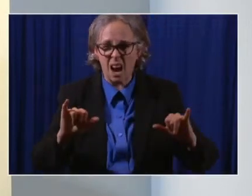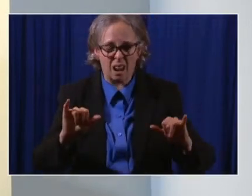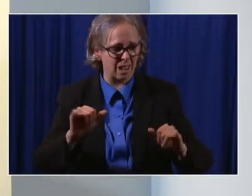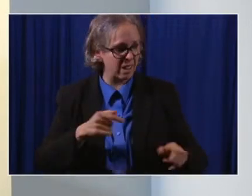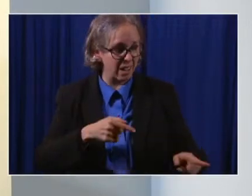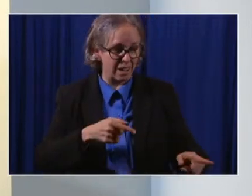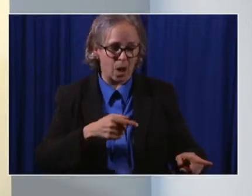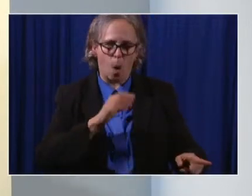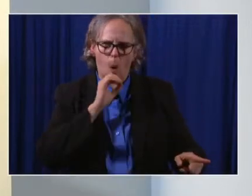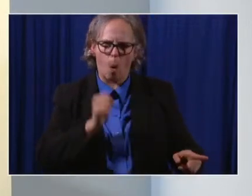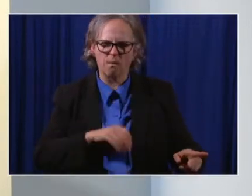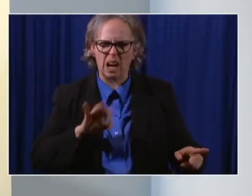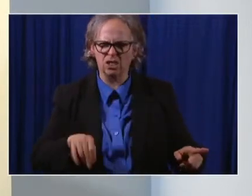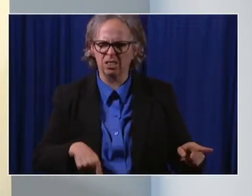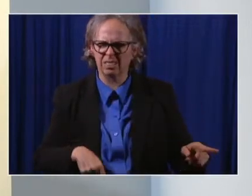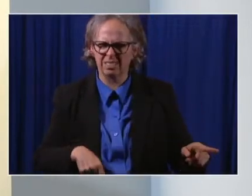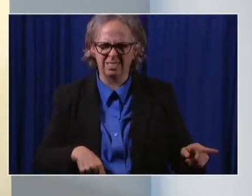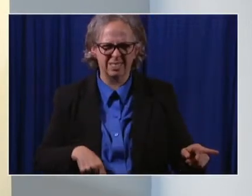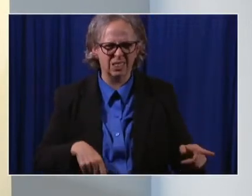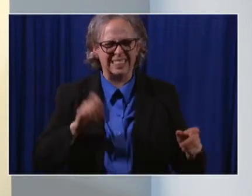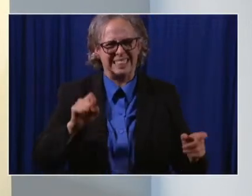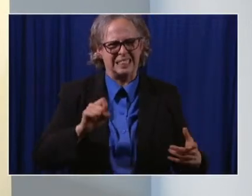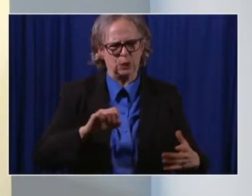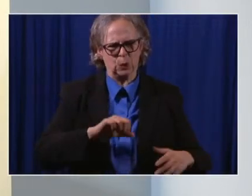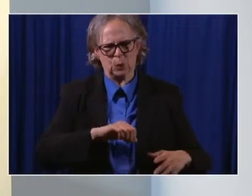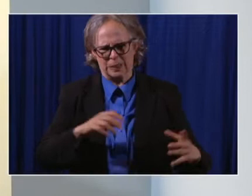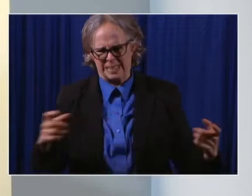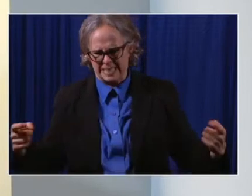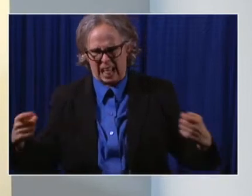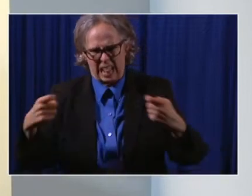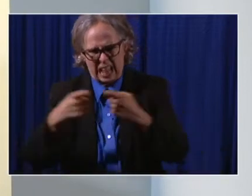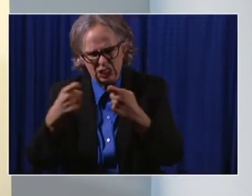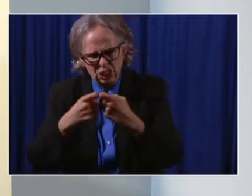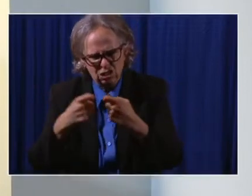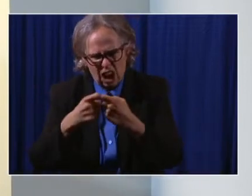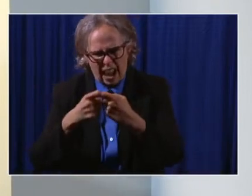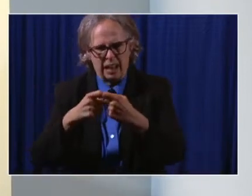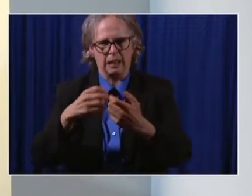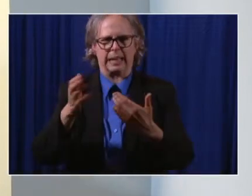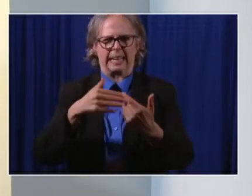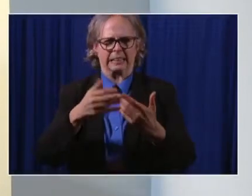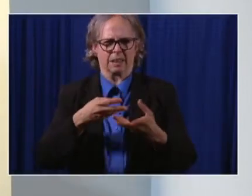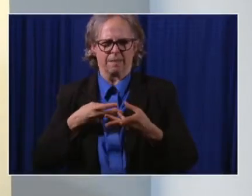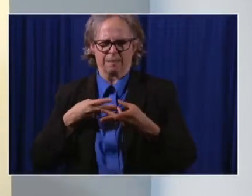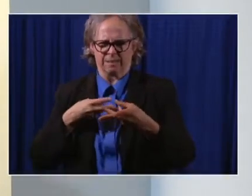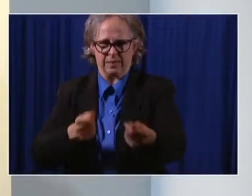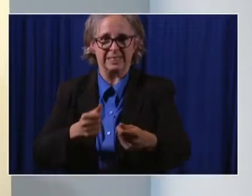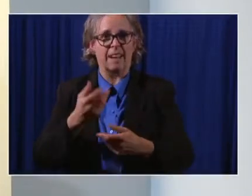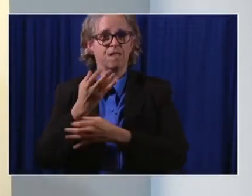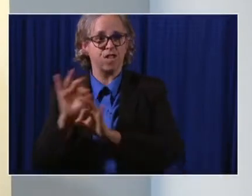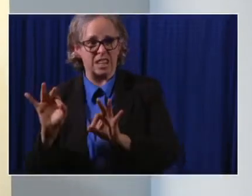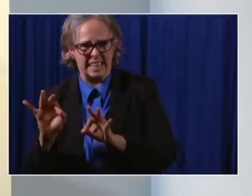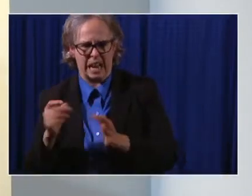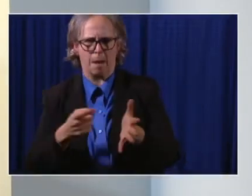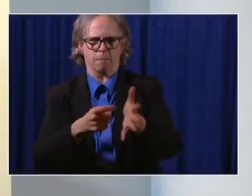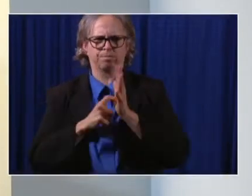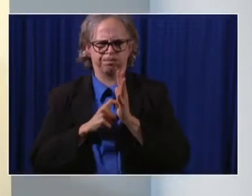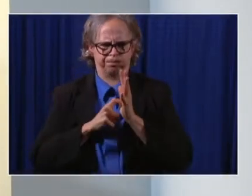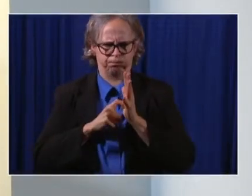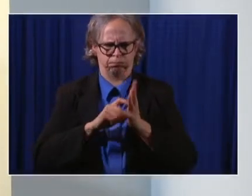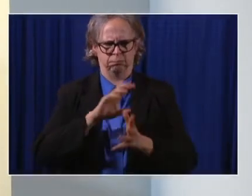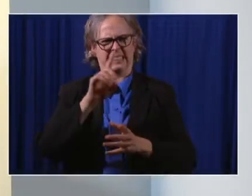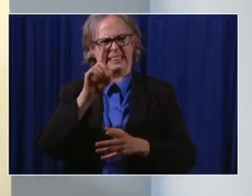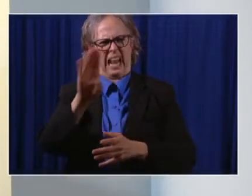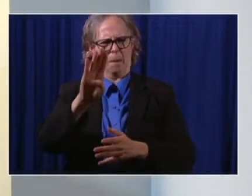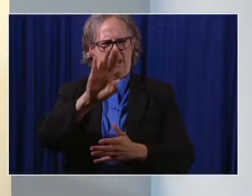free, easy, and mandatory. This is important because background checks are only as effective as the information